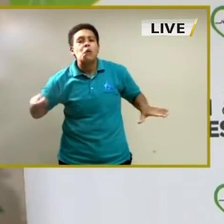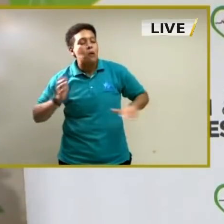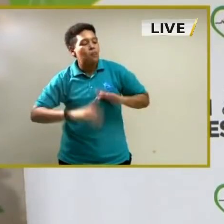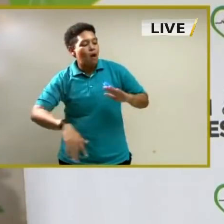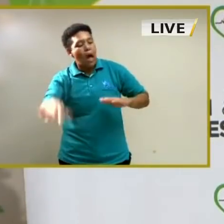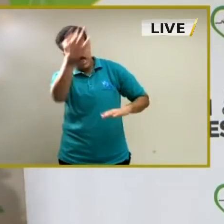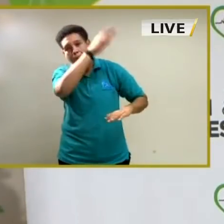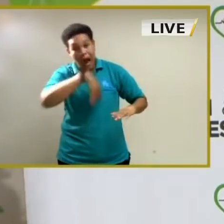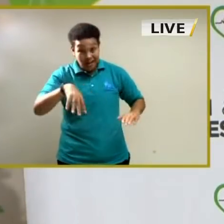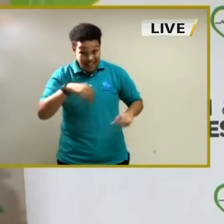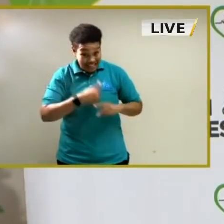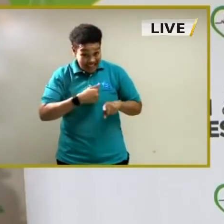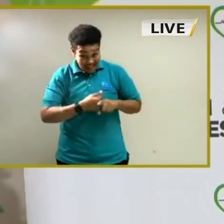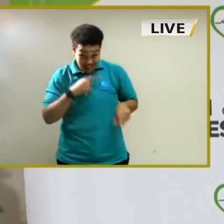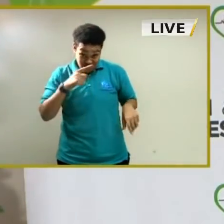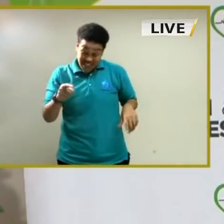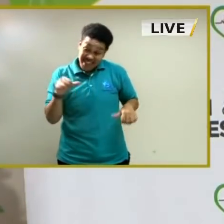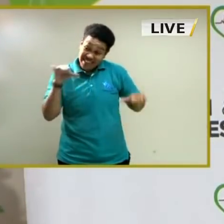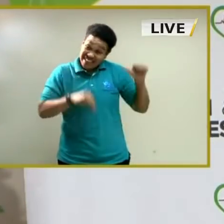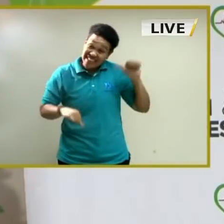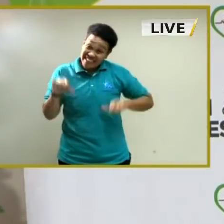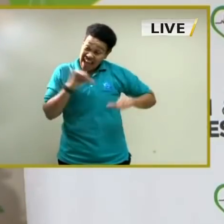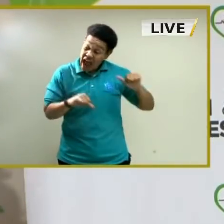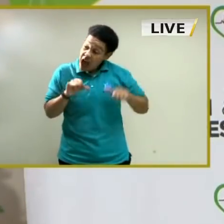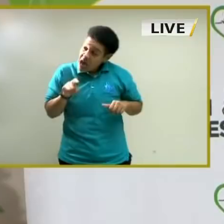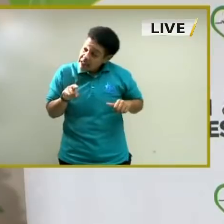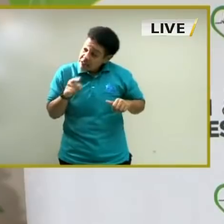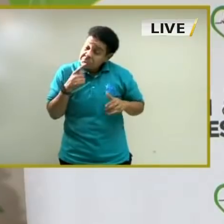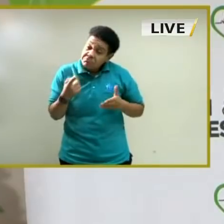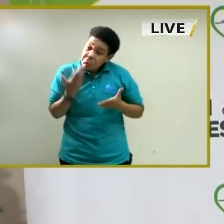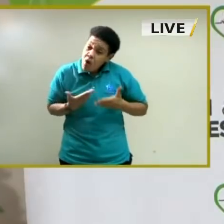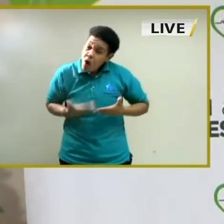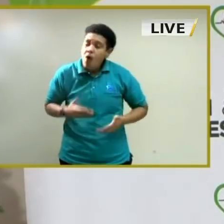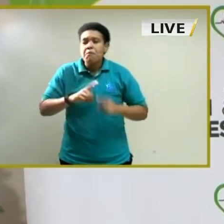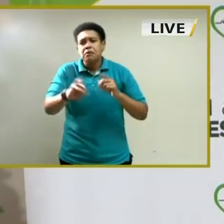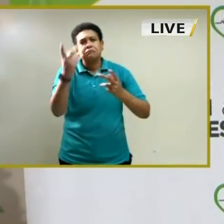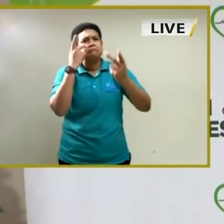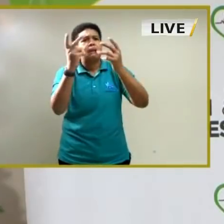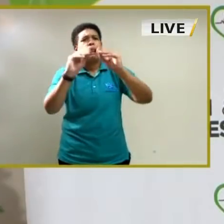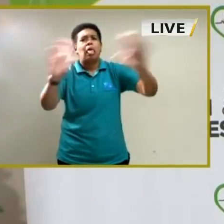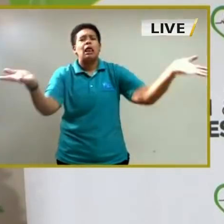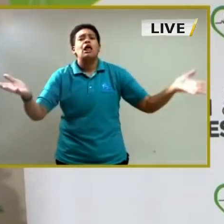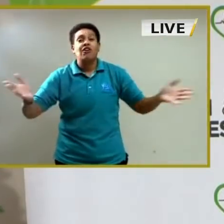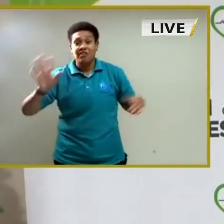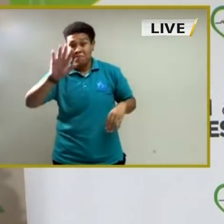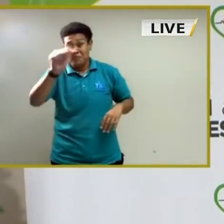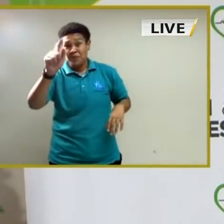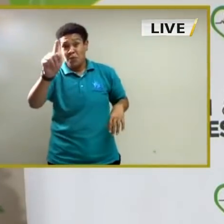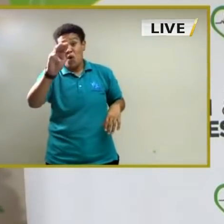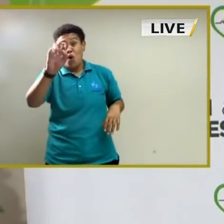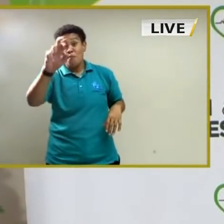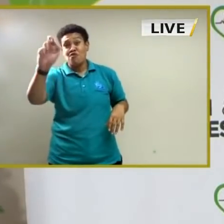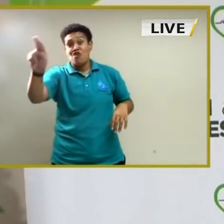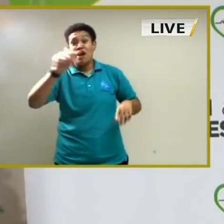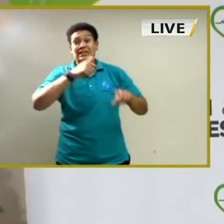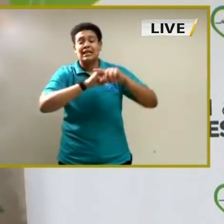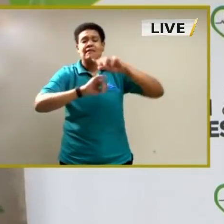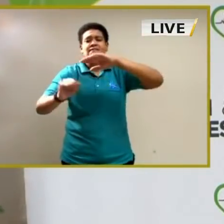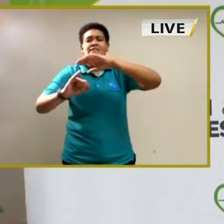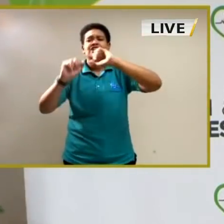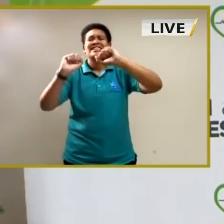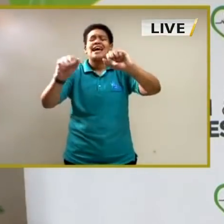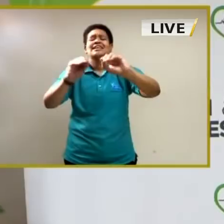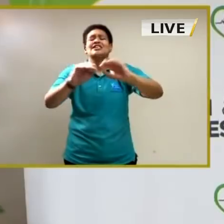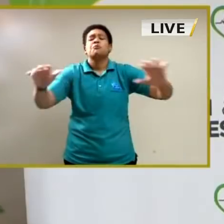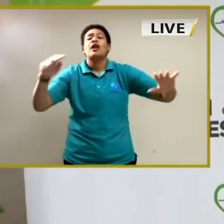evolves, but I think that's a conclusion we can all draw. And anyone with Omicron infection can spread the